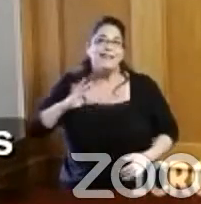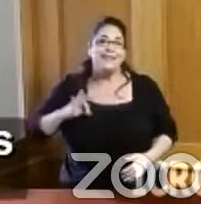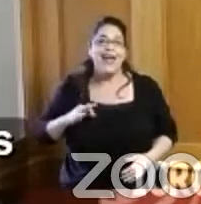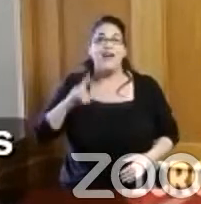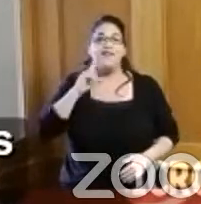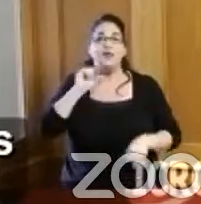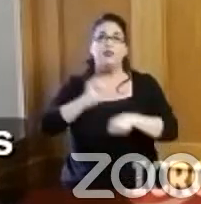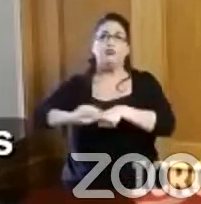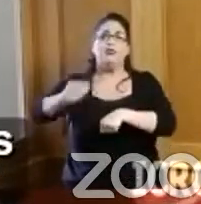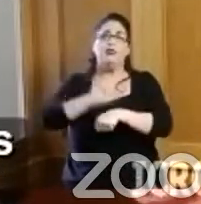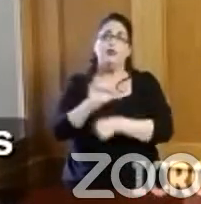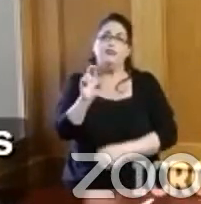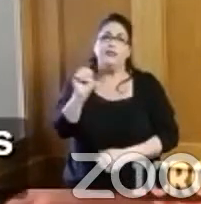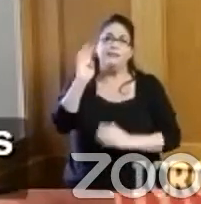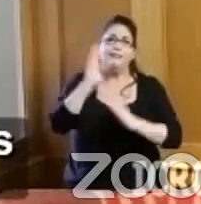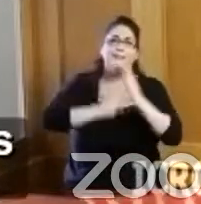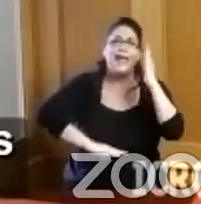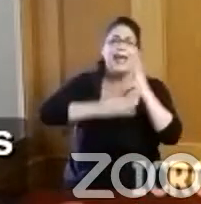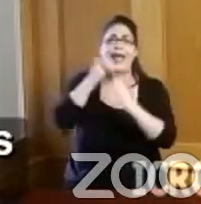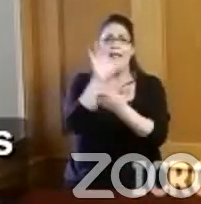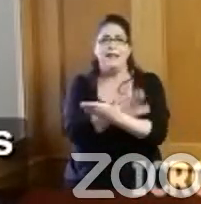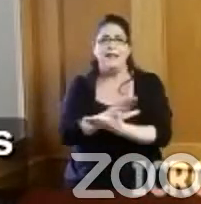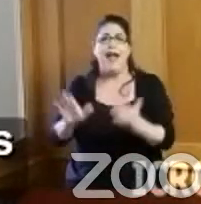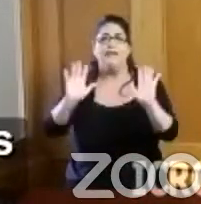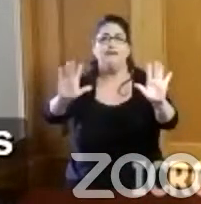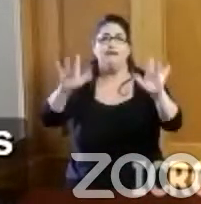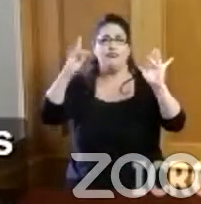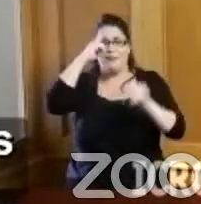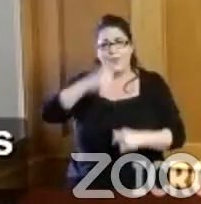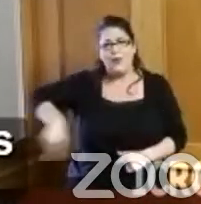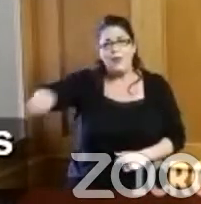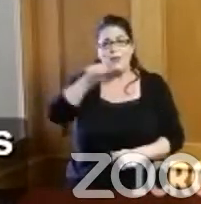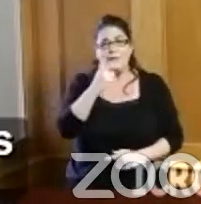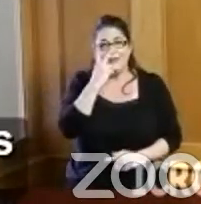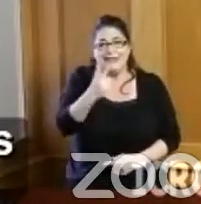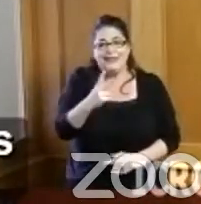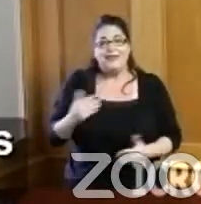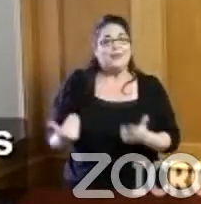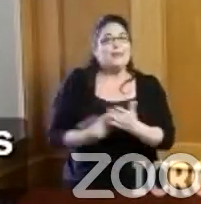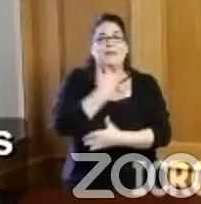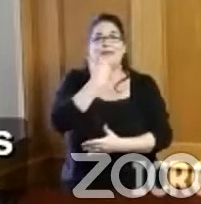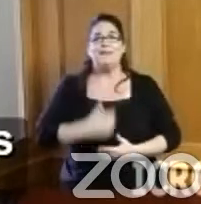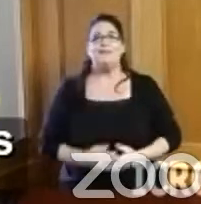on repainting and making sure that it was nice for all of you.